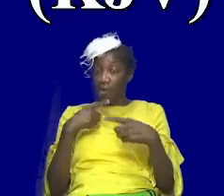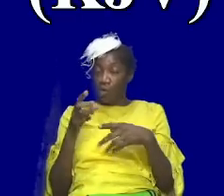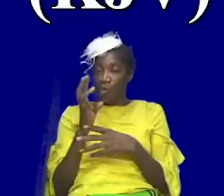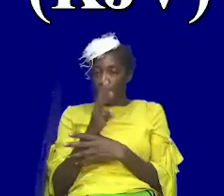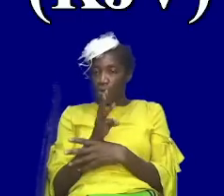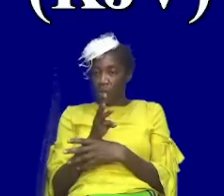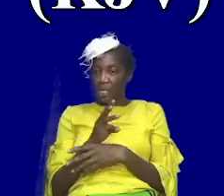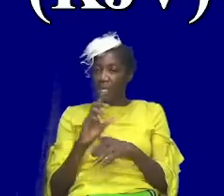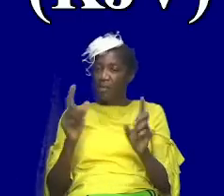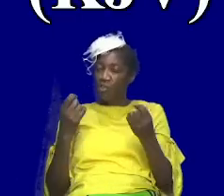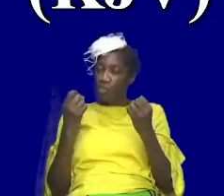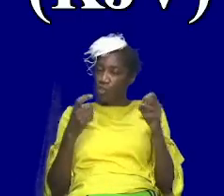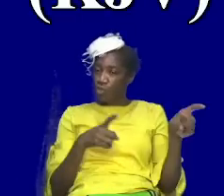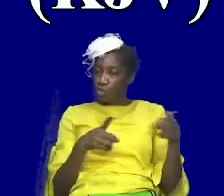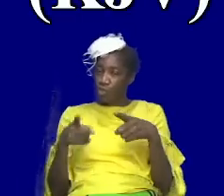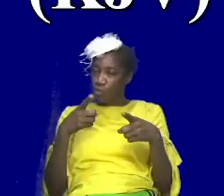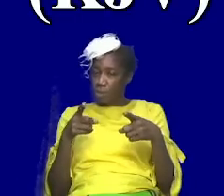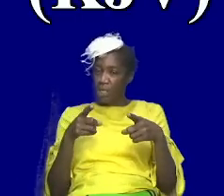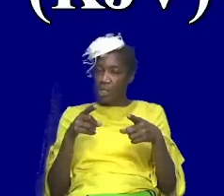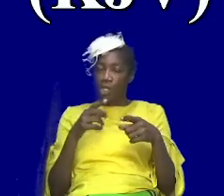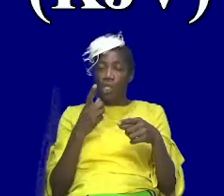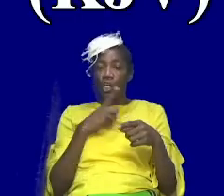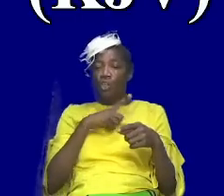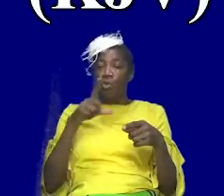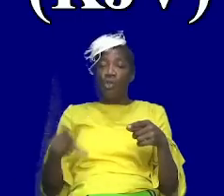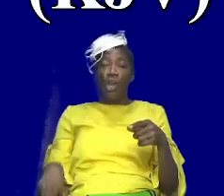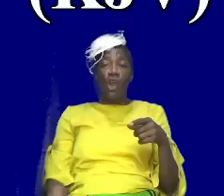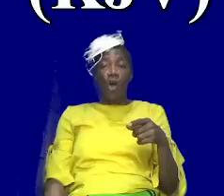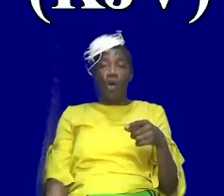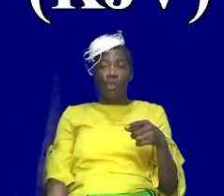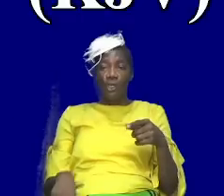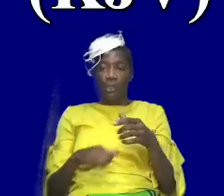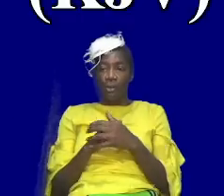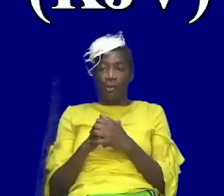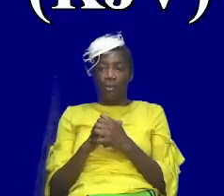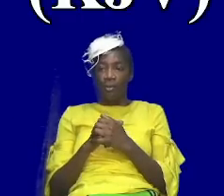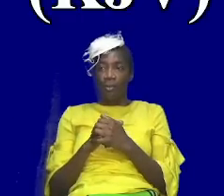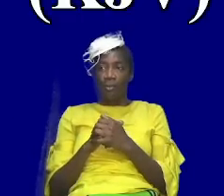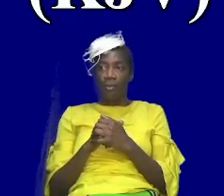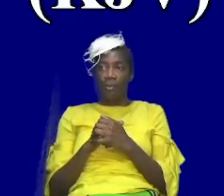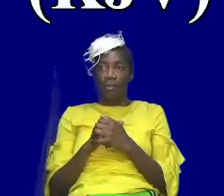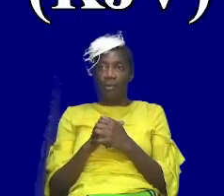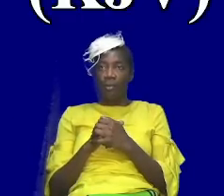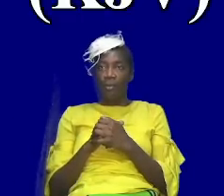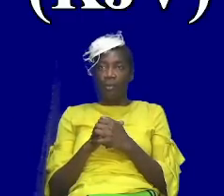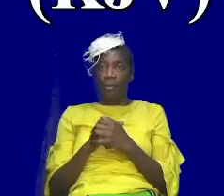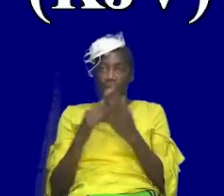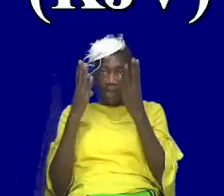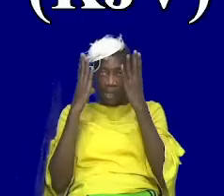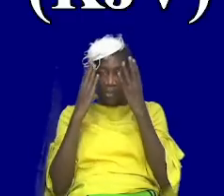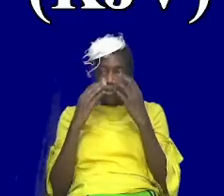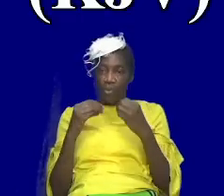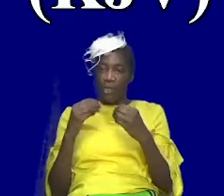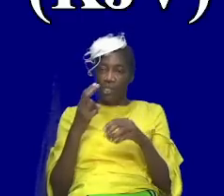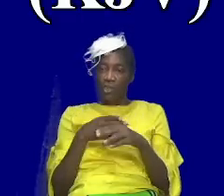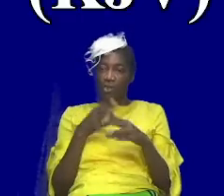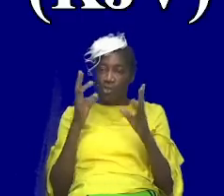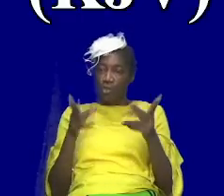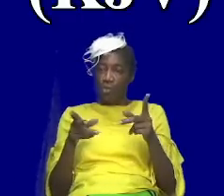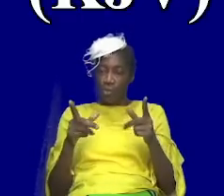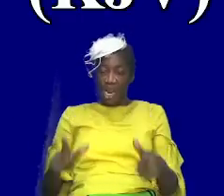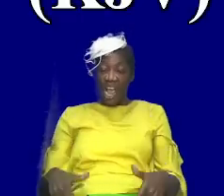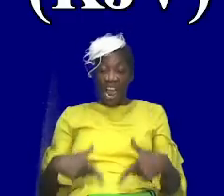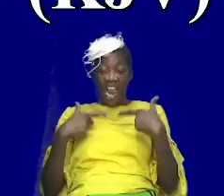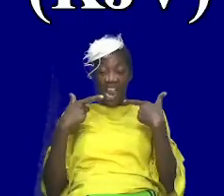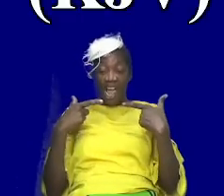just do it. And do it as unto the Lord. And we must do it. Precious stones speak to the lives that